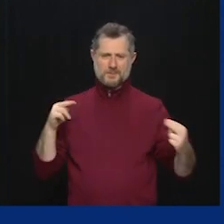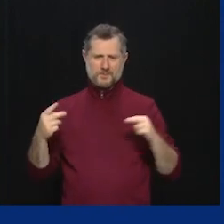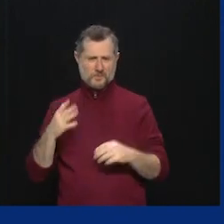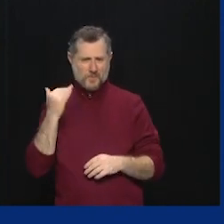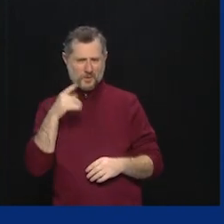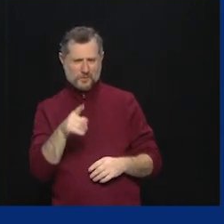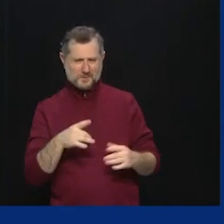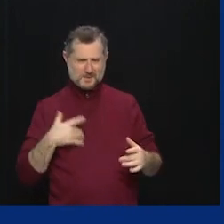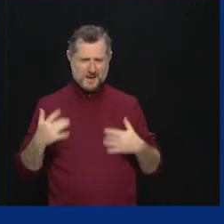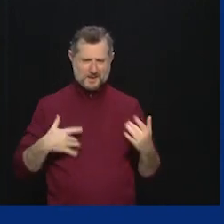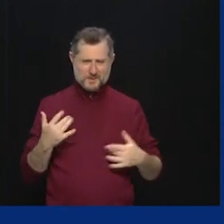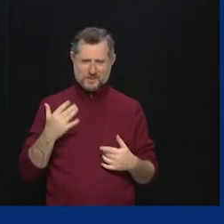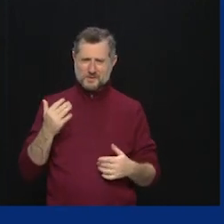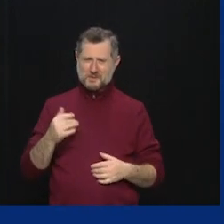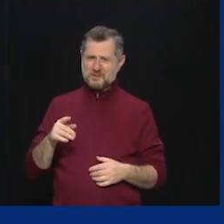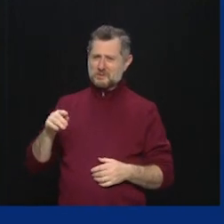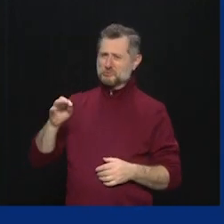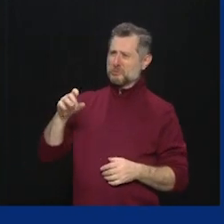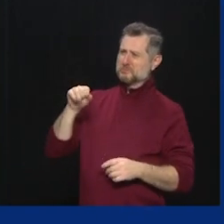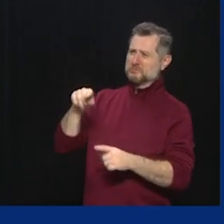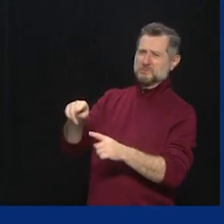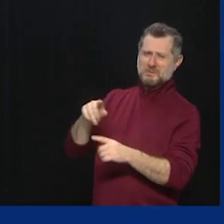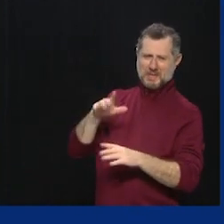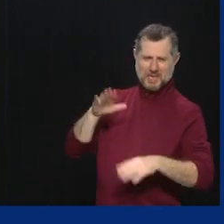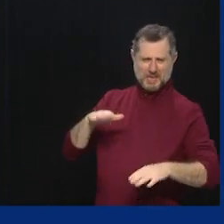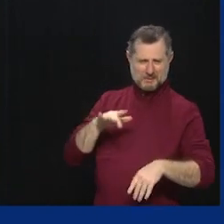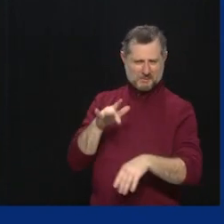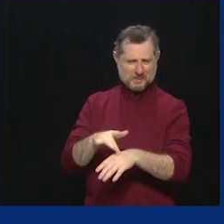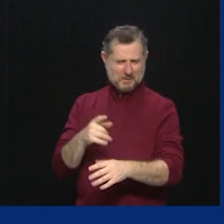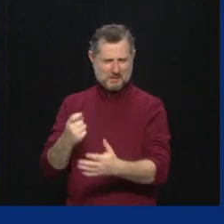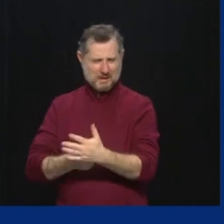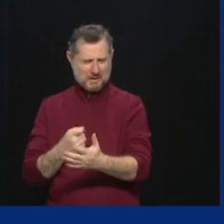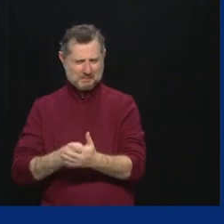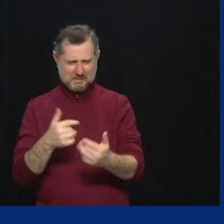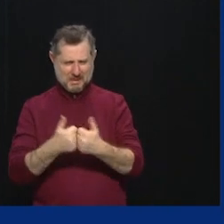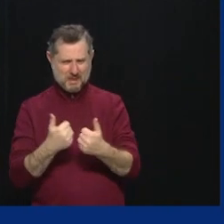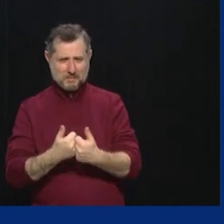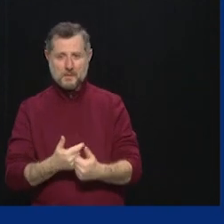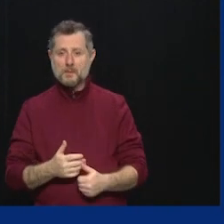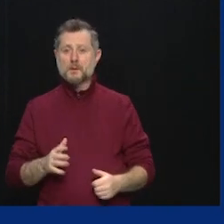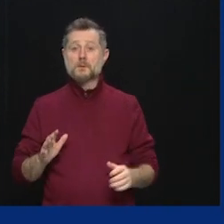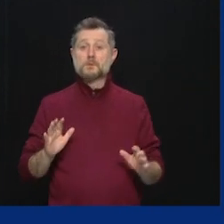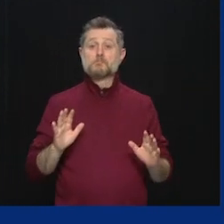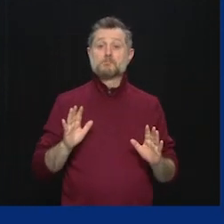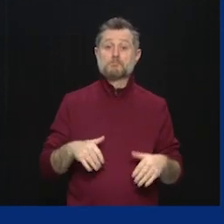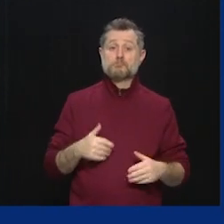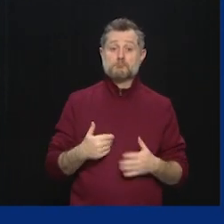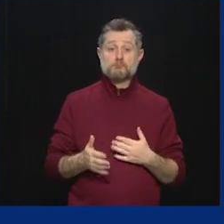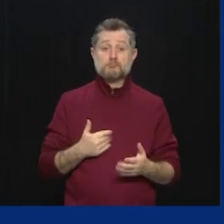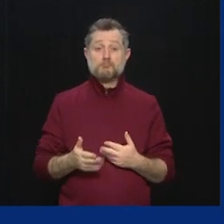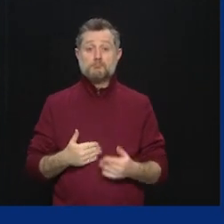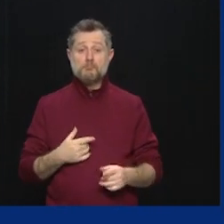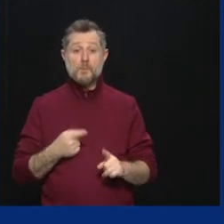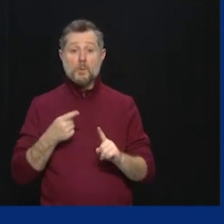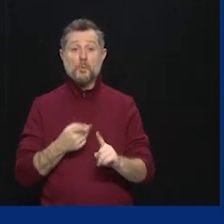like, but it's about economic development. It's about what else this arena can bring. It's about union jobs. It